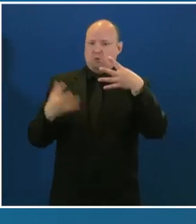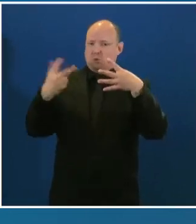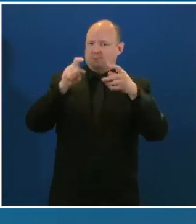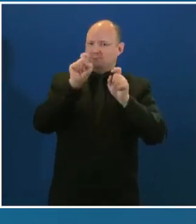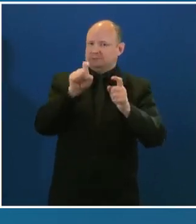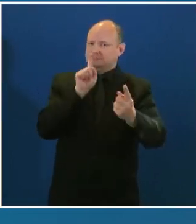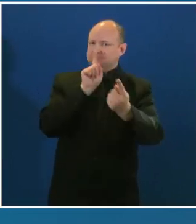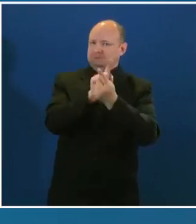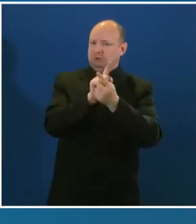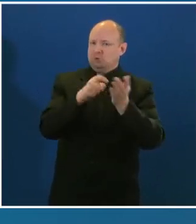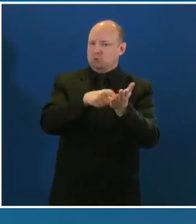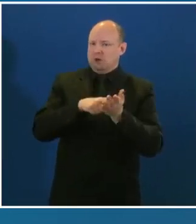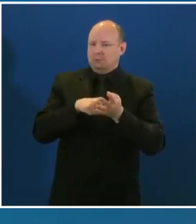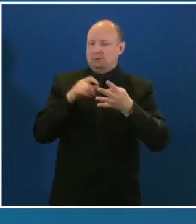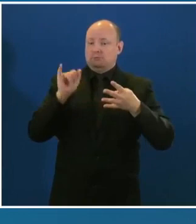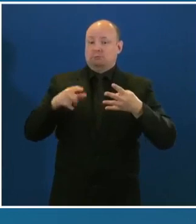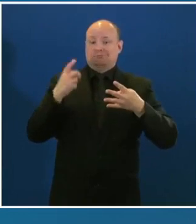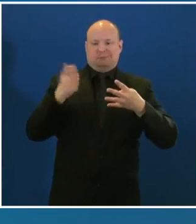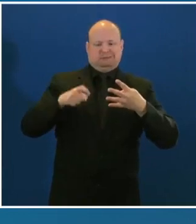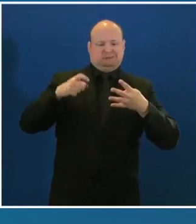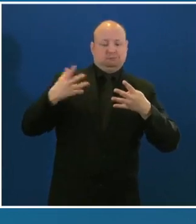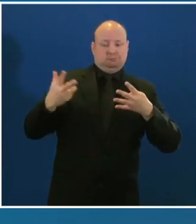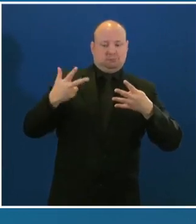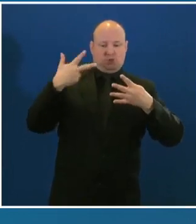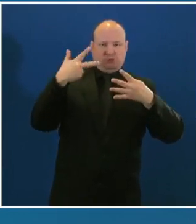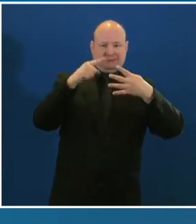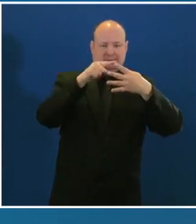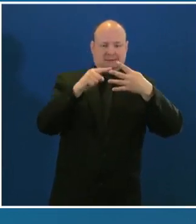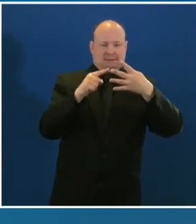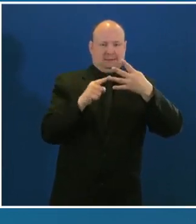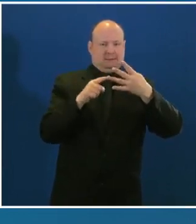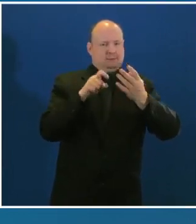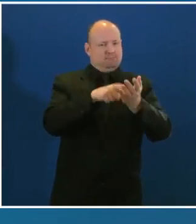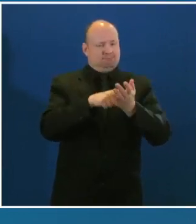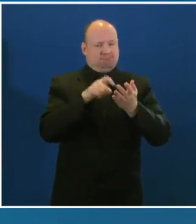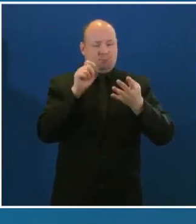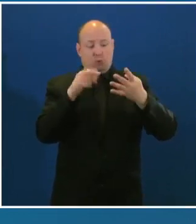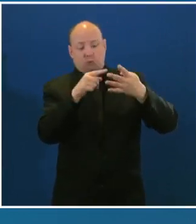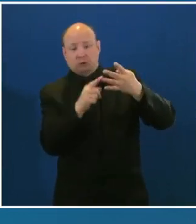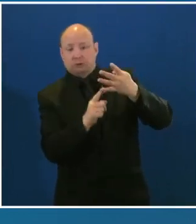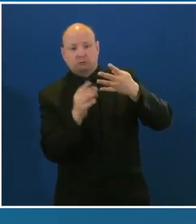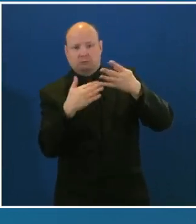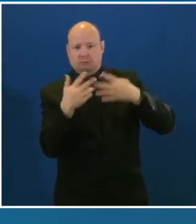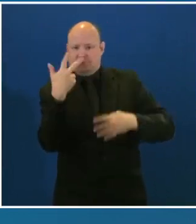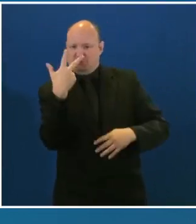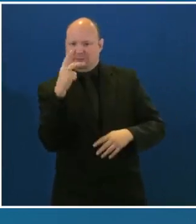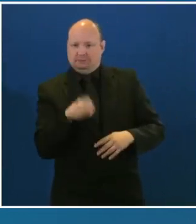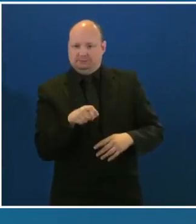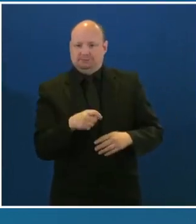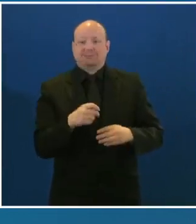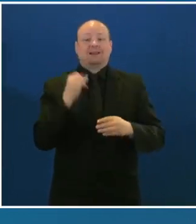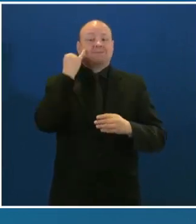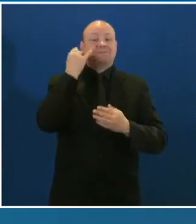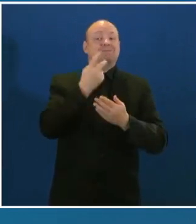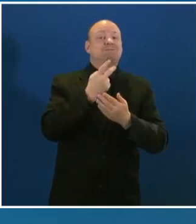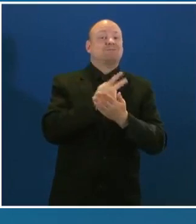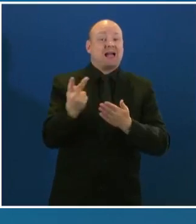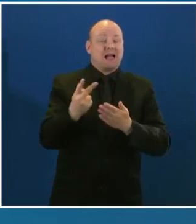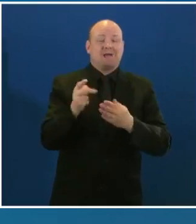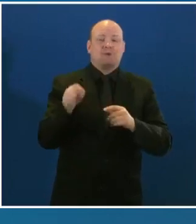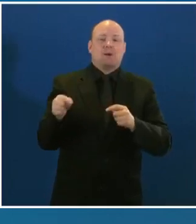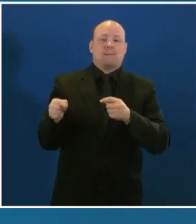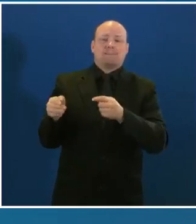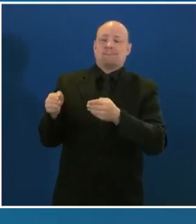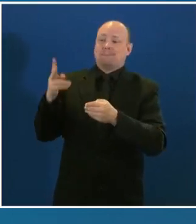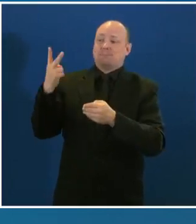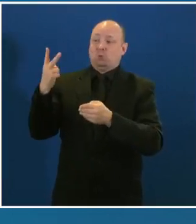Washington State Department of Health, or we could be moved back into Phase 1. So the metrics that we must meet: the rate